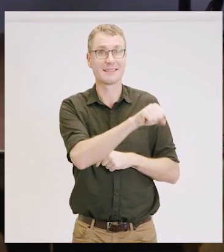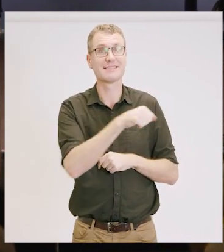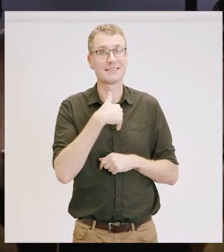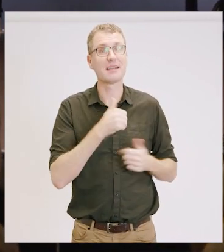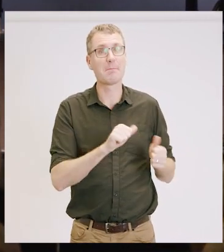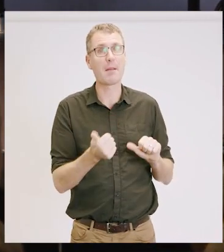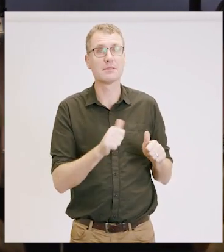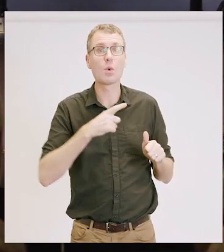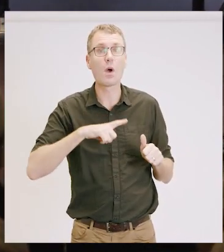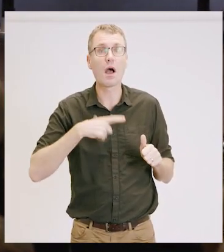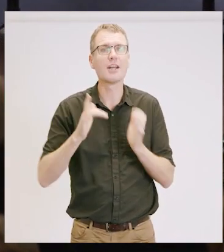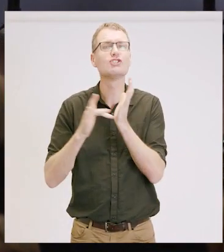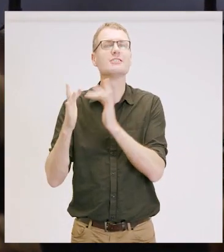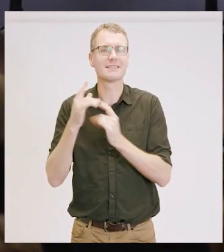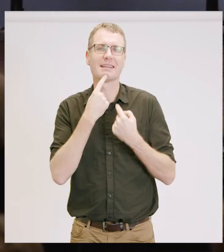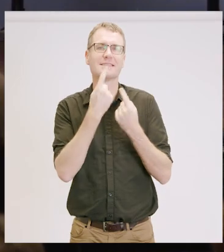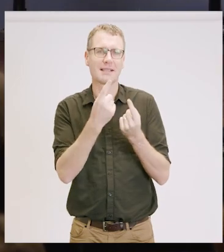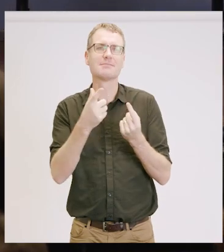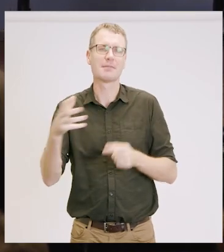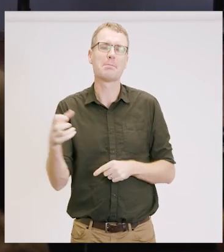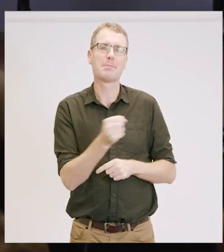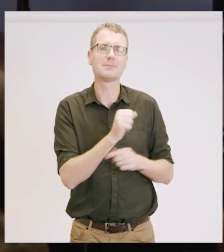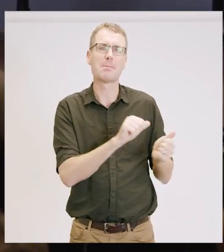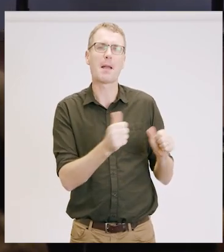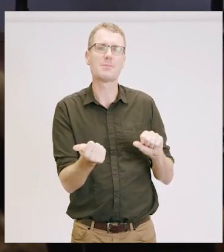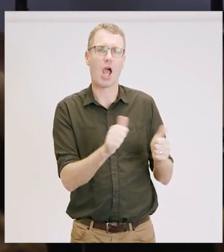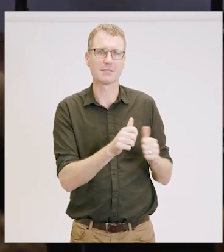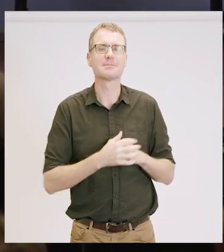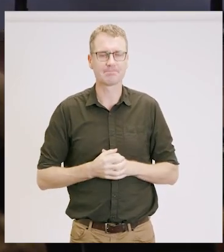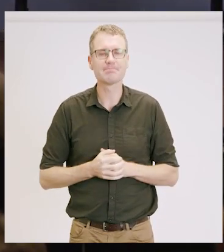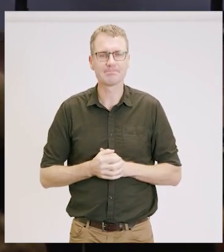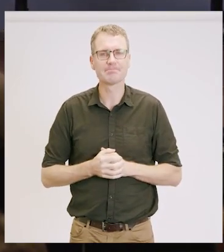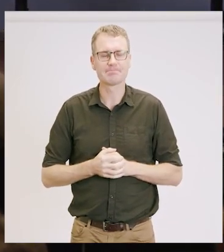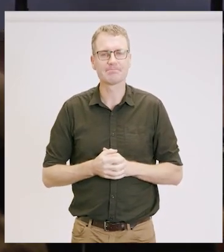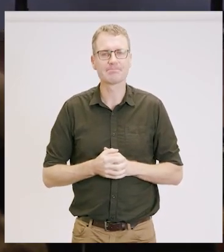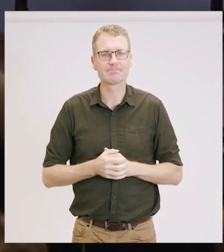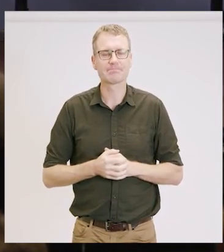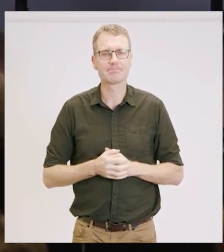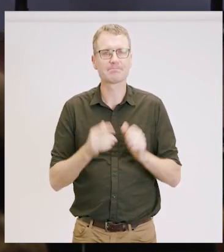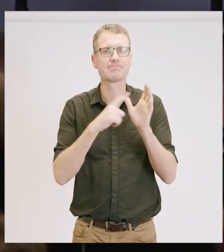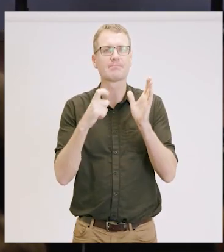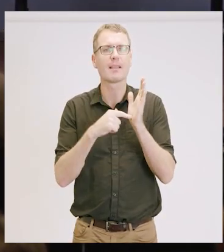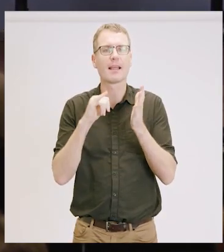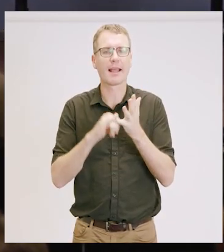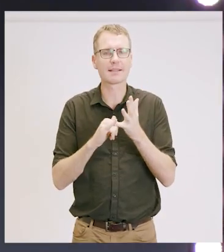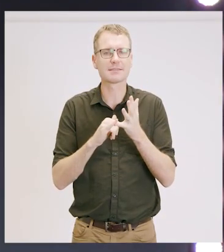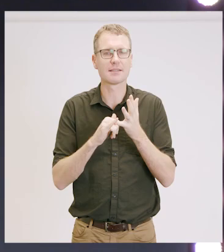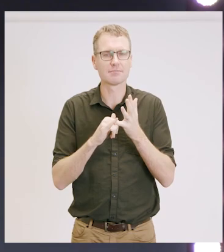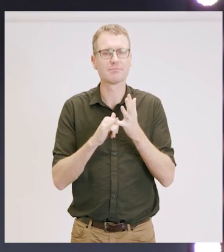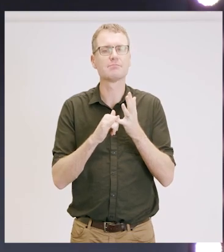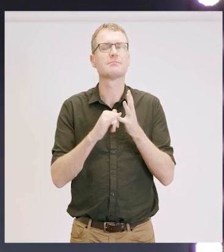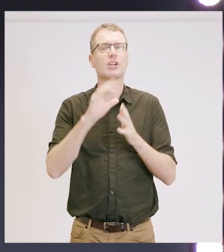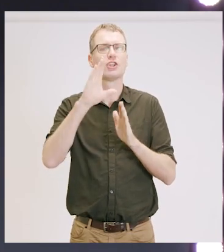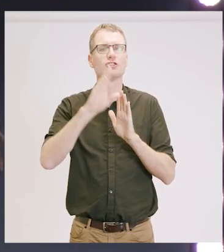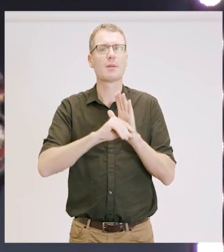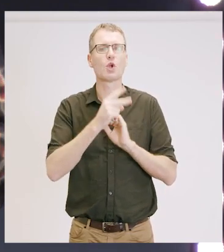to? And the answer is yes, because Jesus says so. Jesus says to get baptized. And